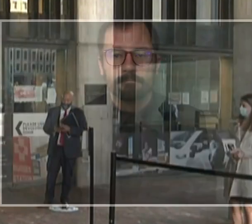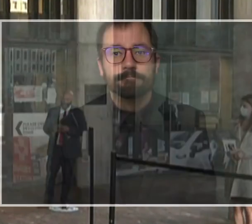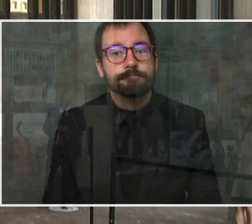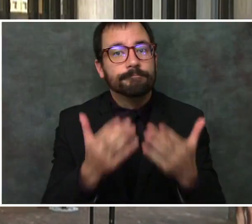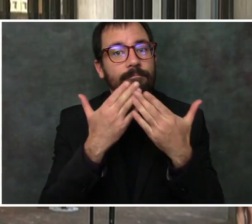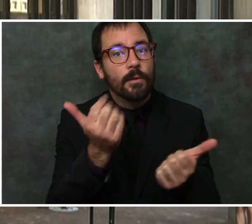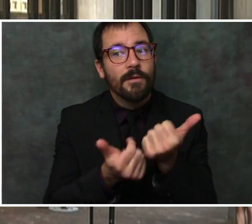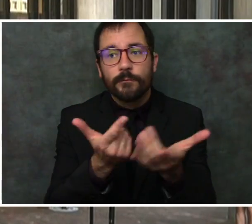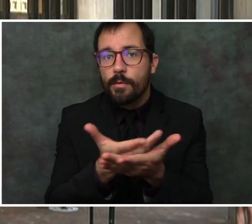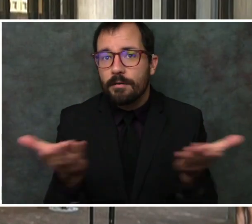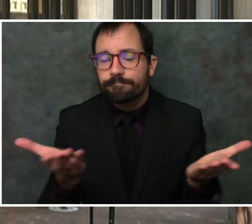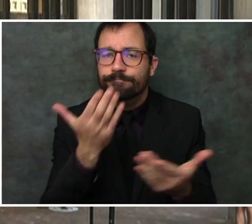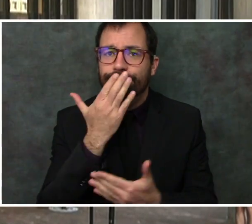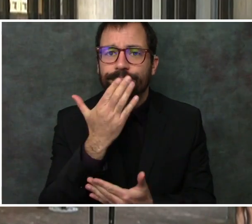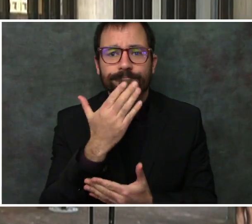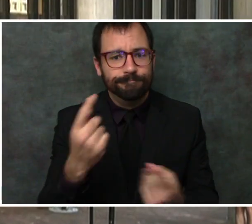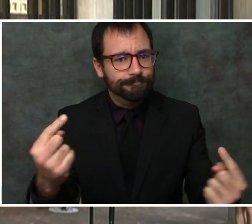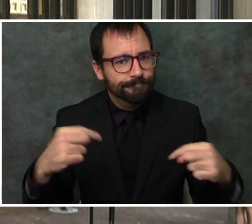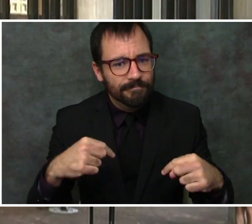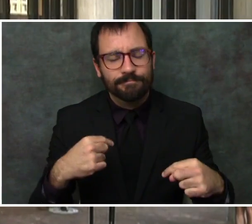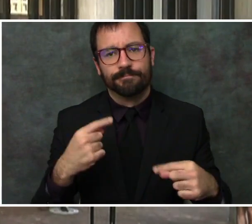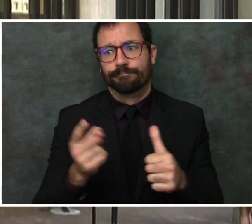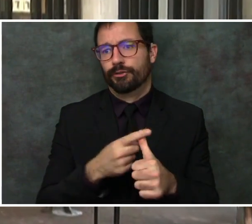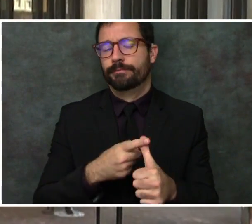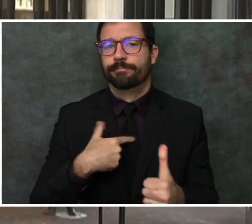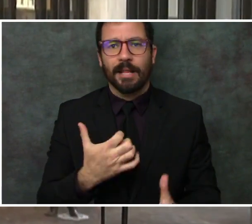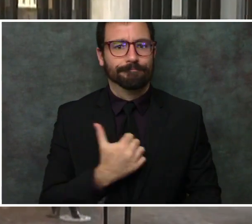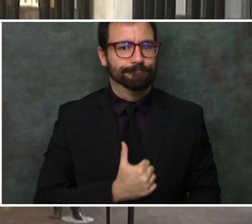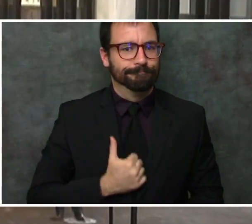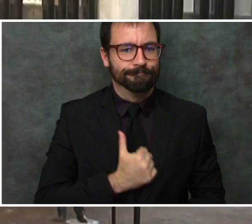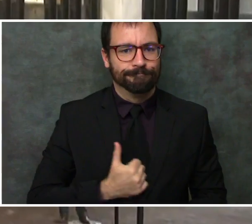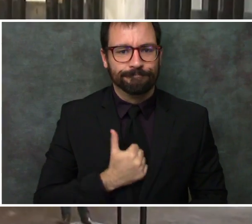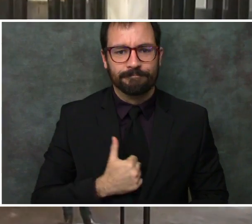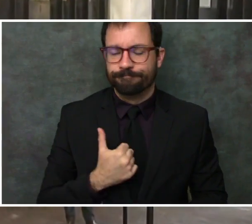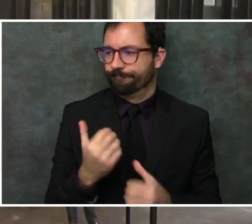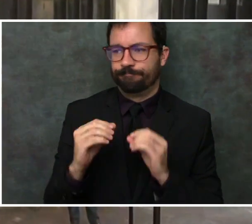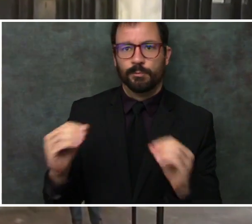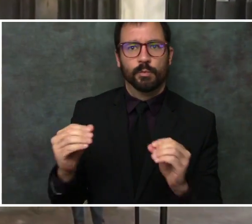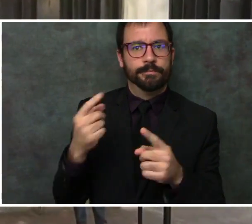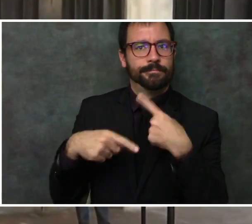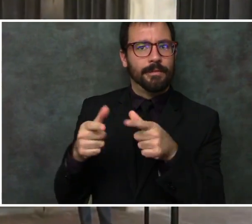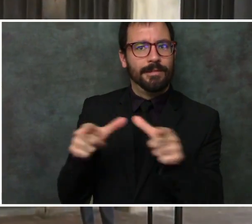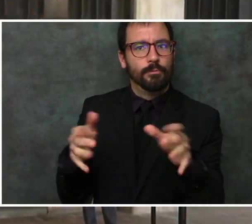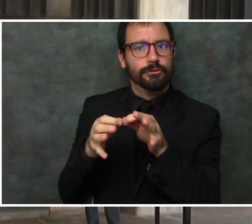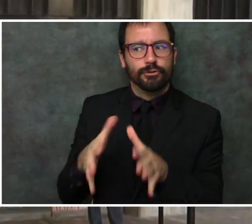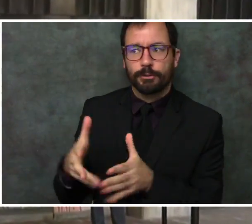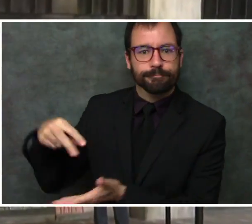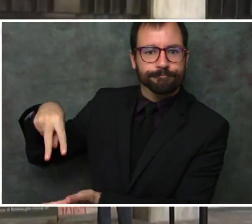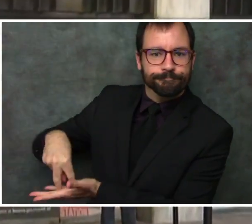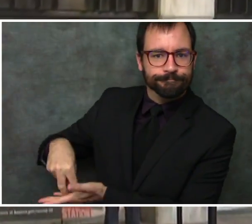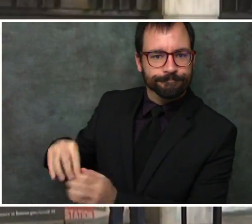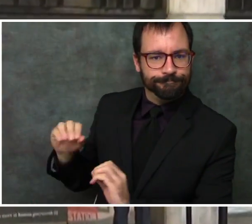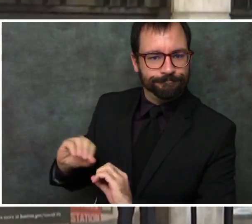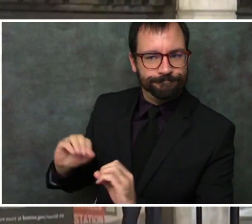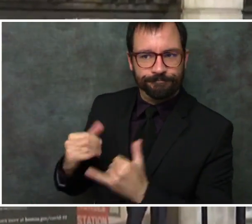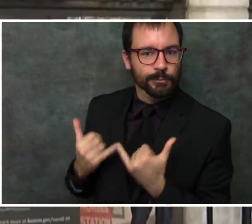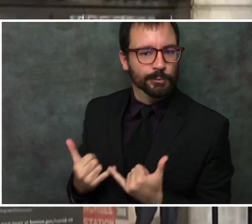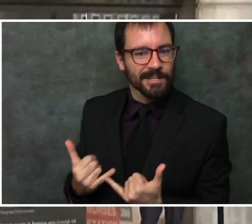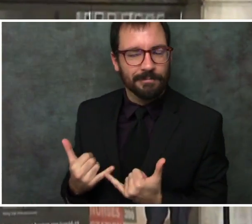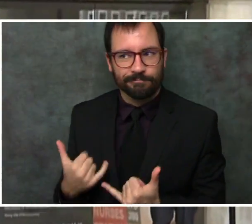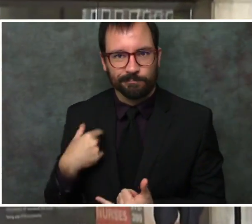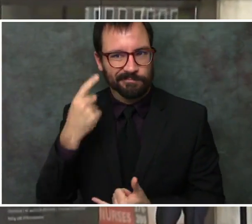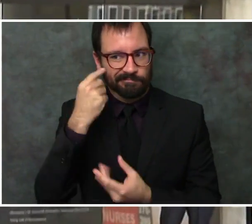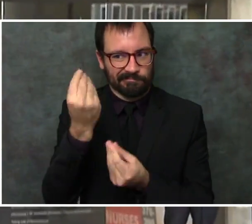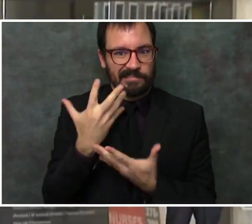Thank you, everybody. I want to start by apologizing for the fact that we don't have a sign language interpreter today.